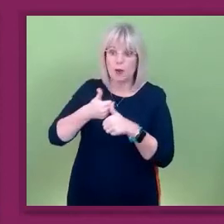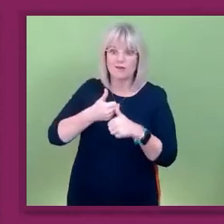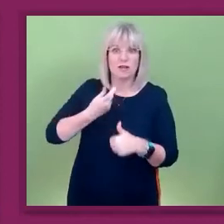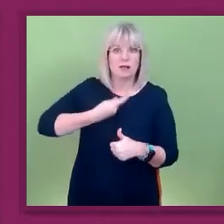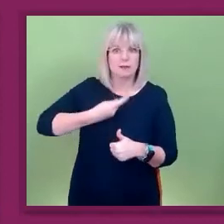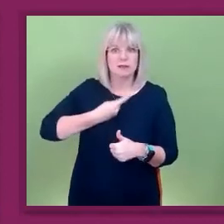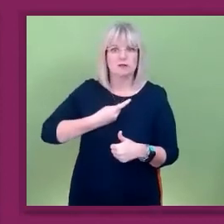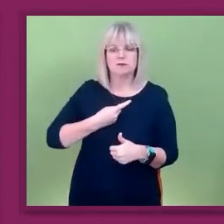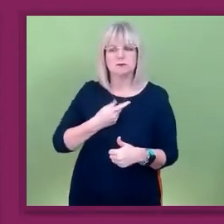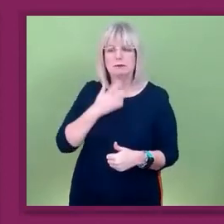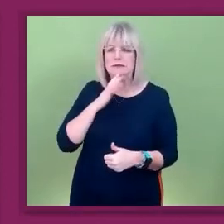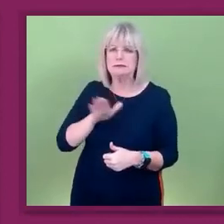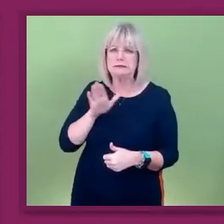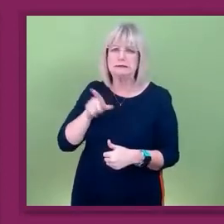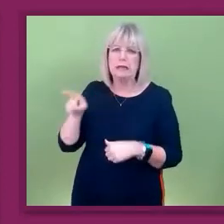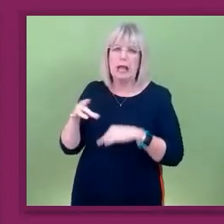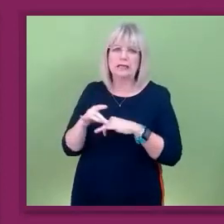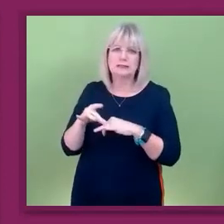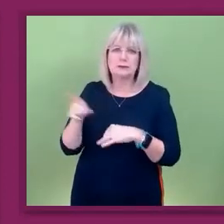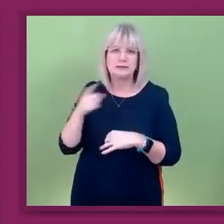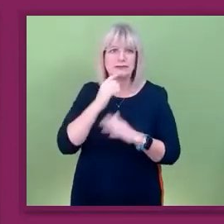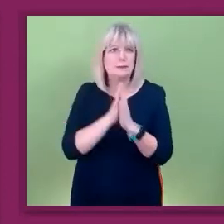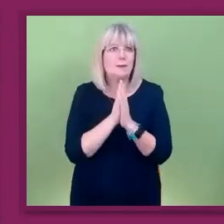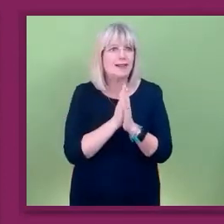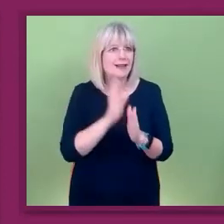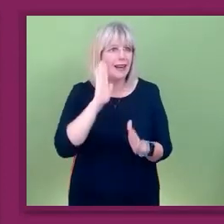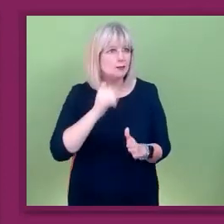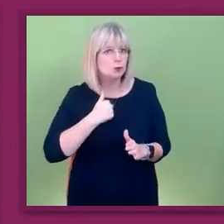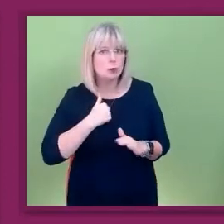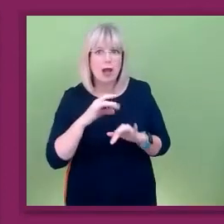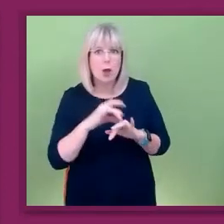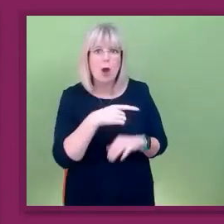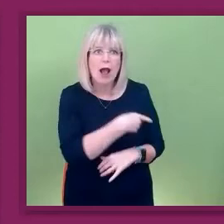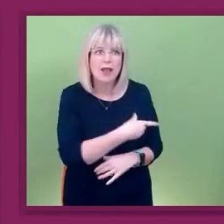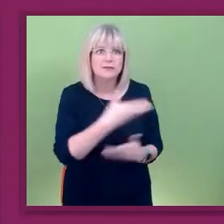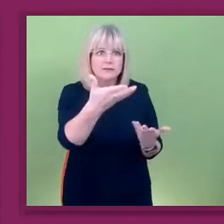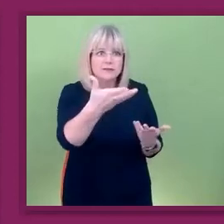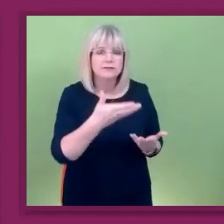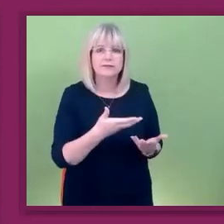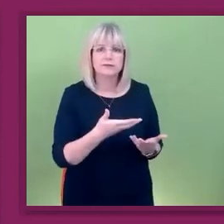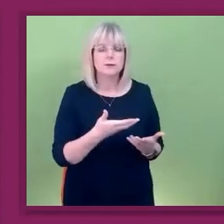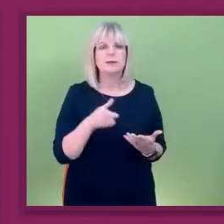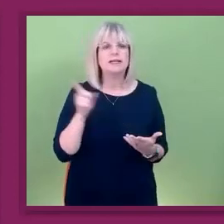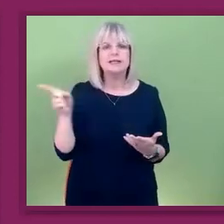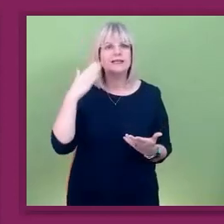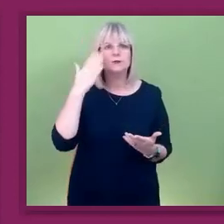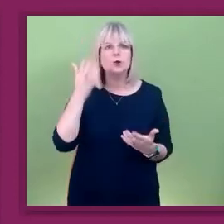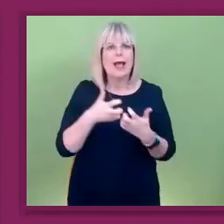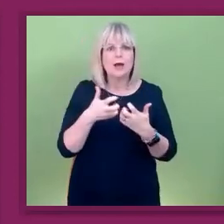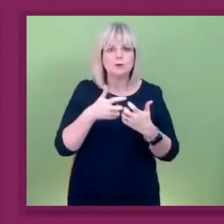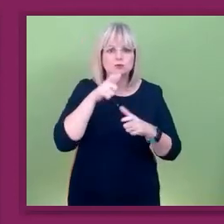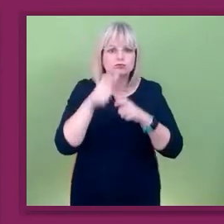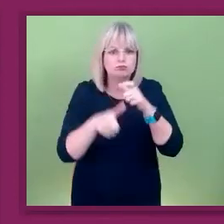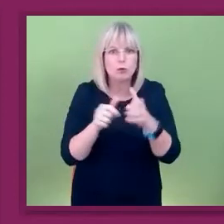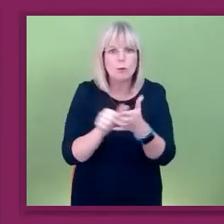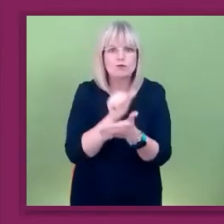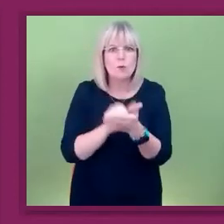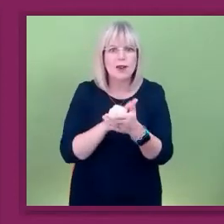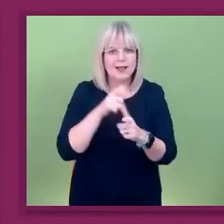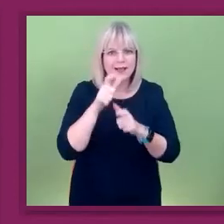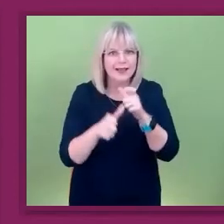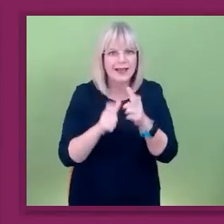saying, please listen to my wife. And he didn't know how to properly articulate, what I was going through. So please, if you can support